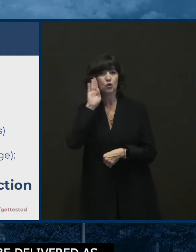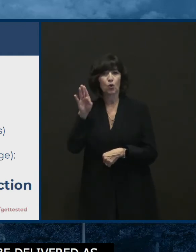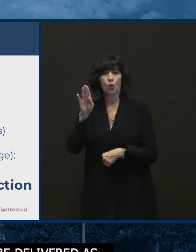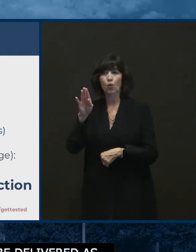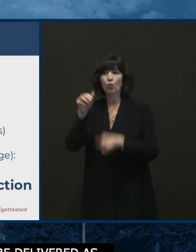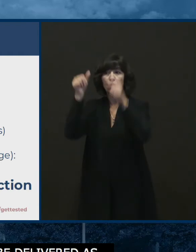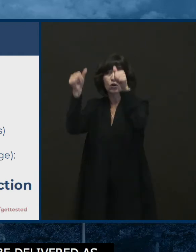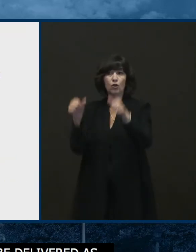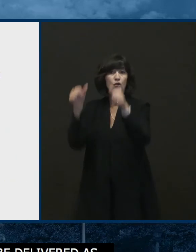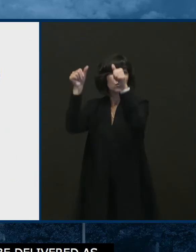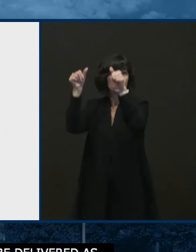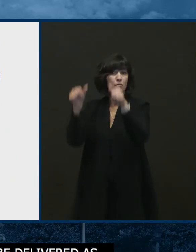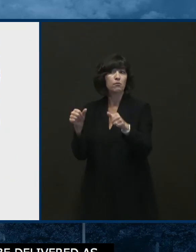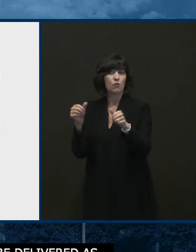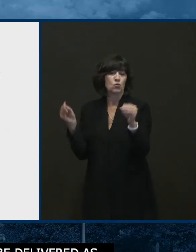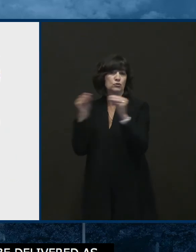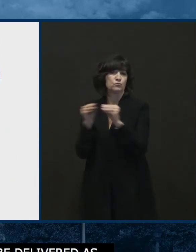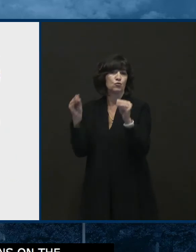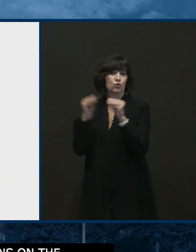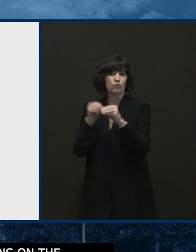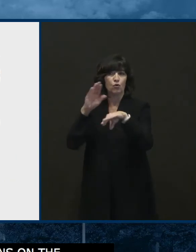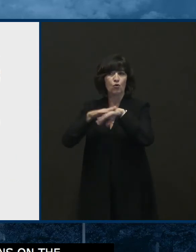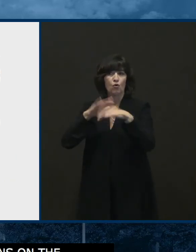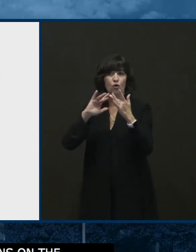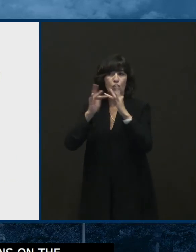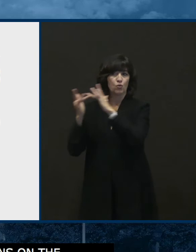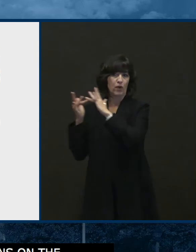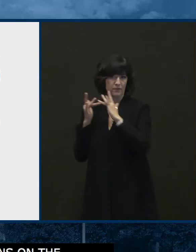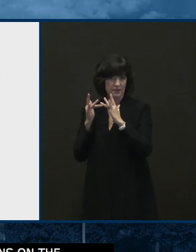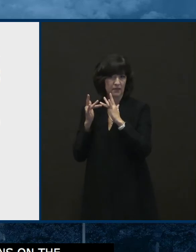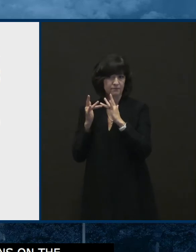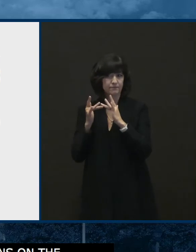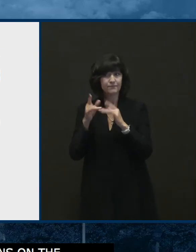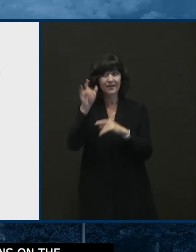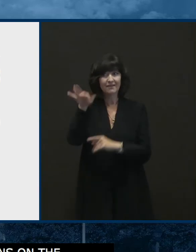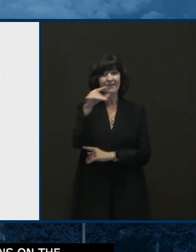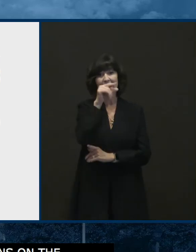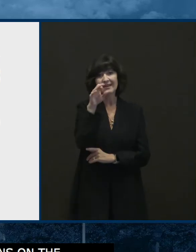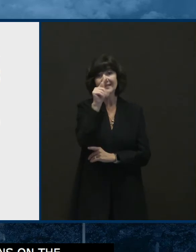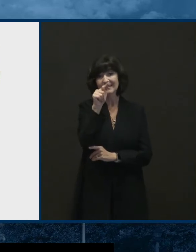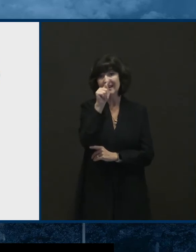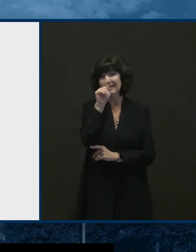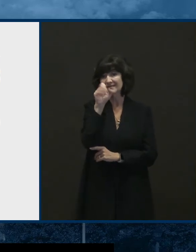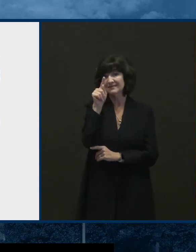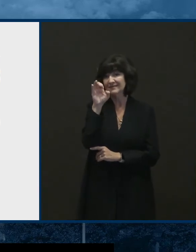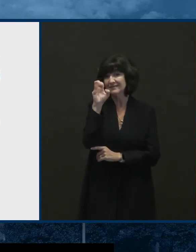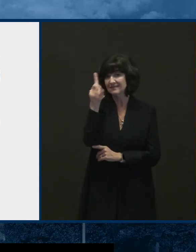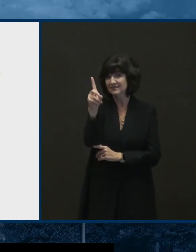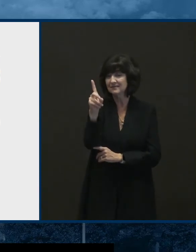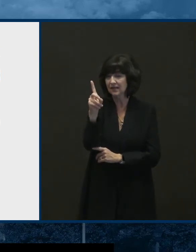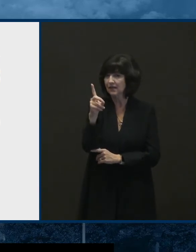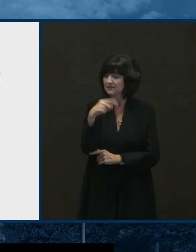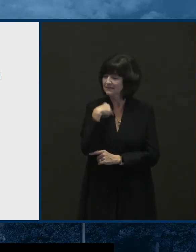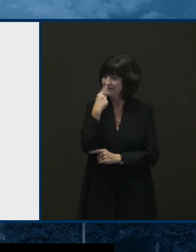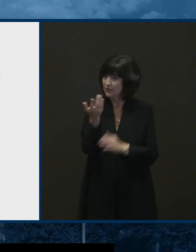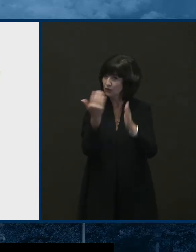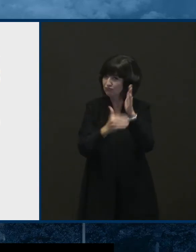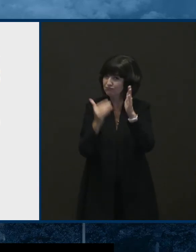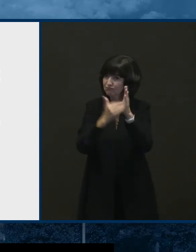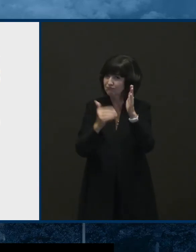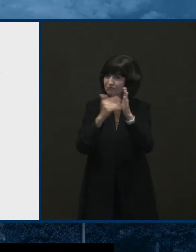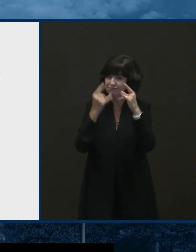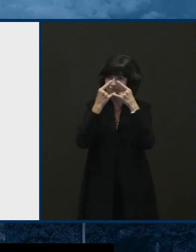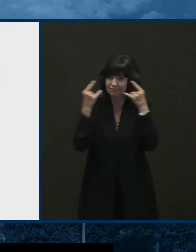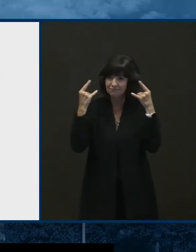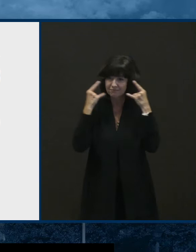days. And sir, back to you. All right, so get tested, get tested, get tested. Wear a mask, wear a mask, wear a mask. Even on